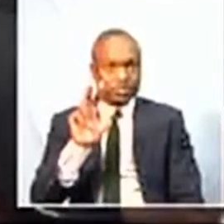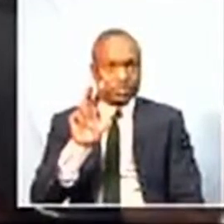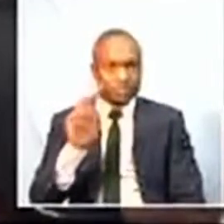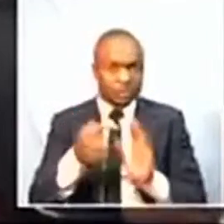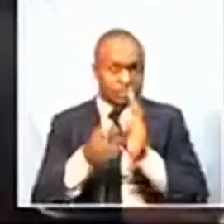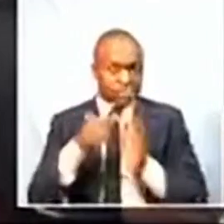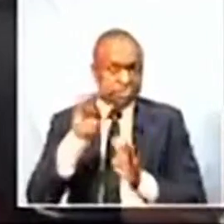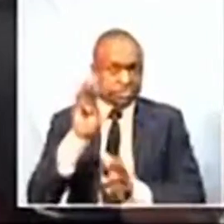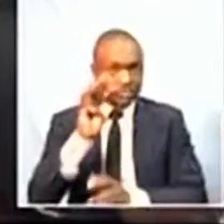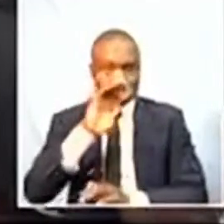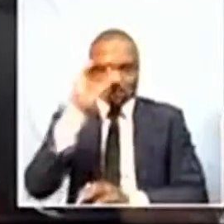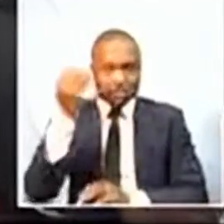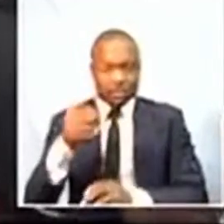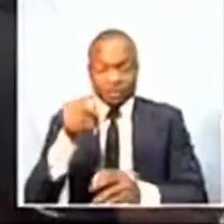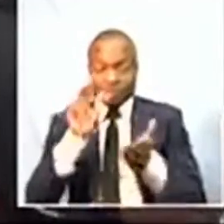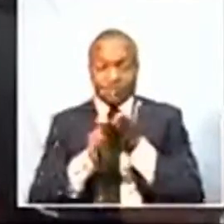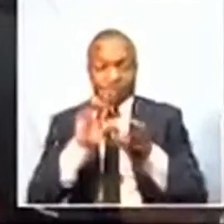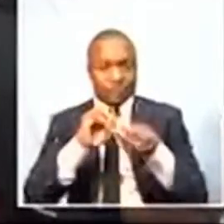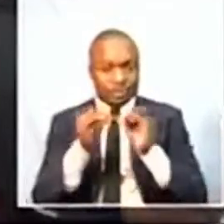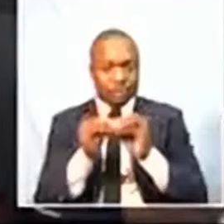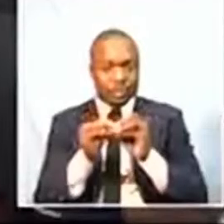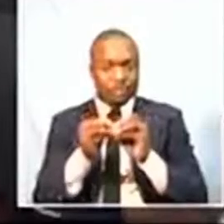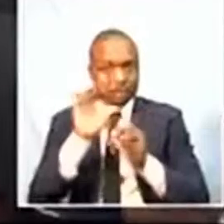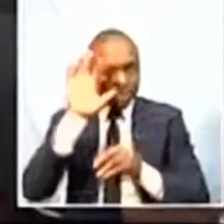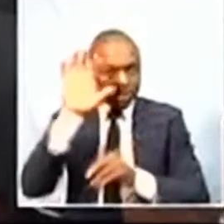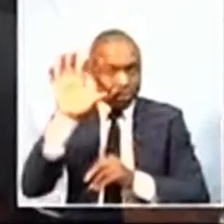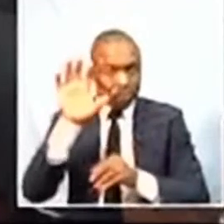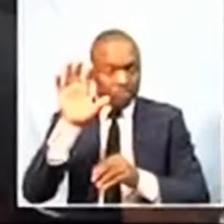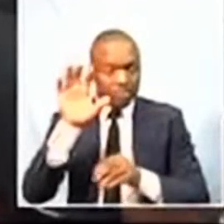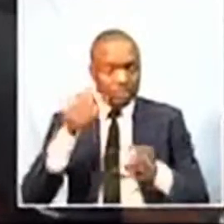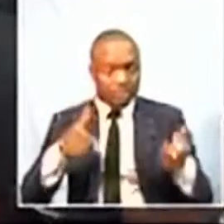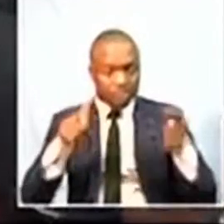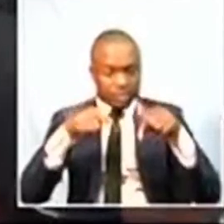rate. The provincial government office approved